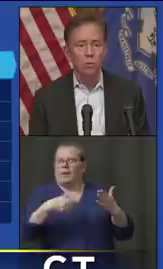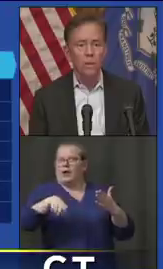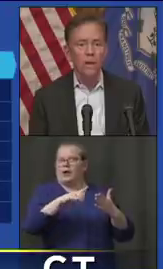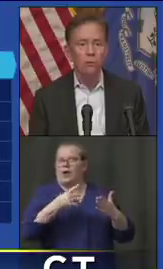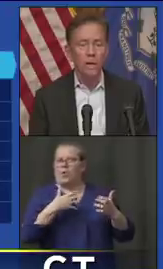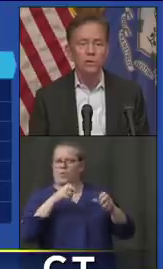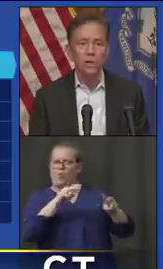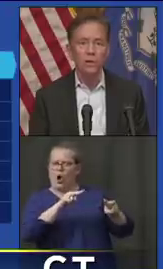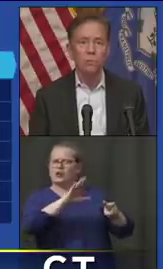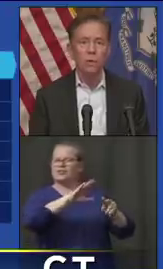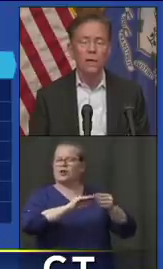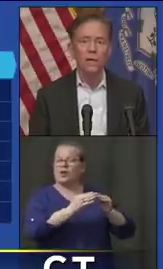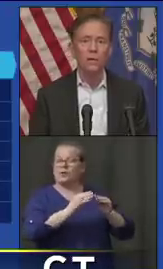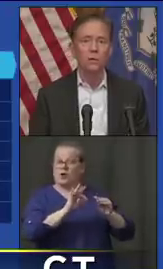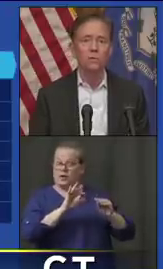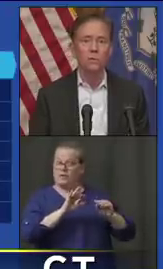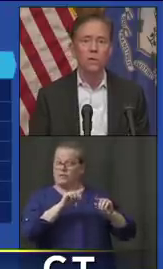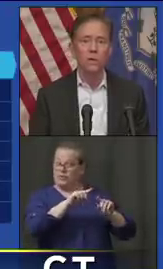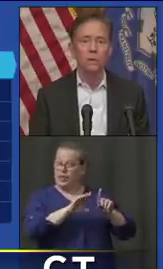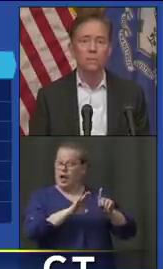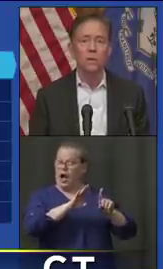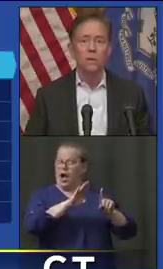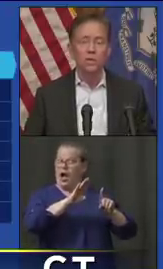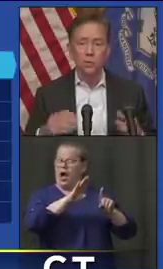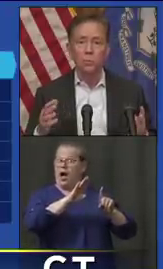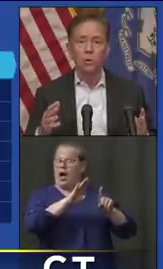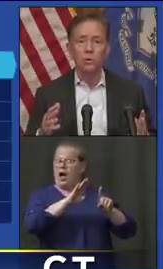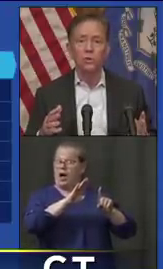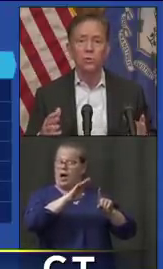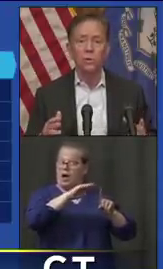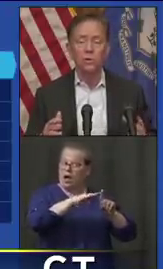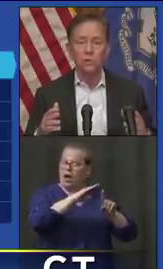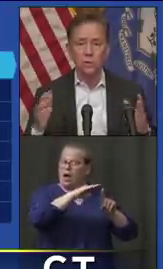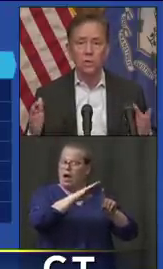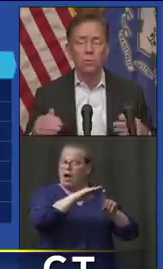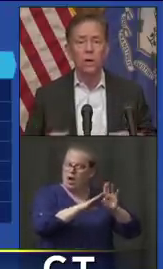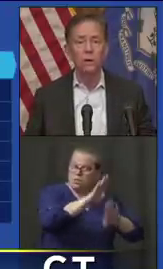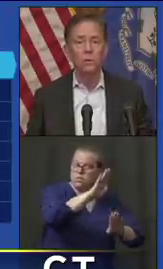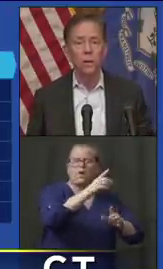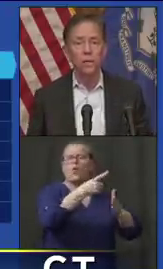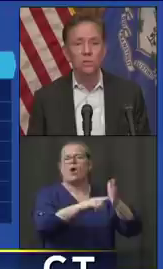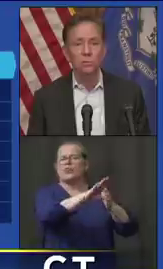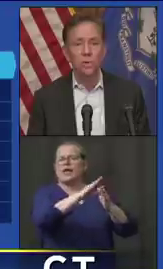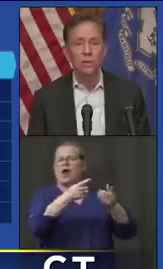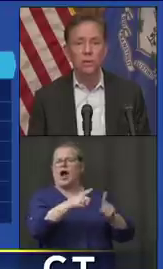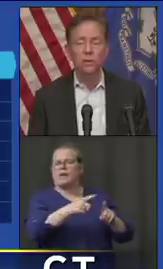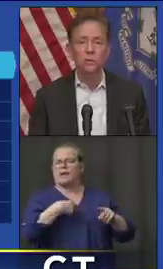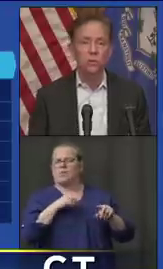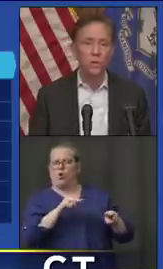The remaining retail we're looking at, those are the smaller stores, right on Main